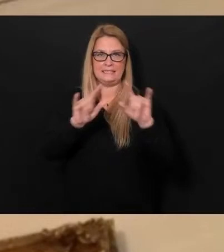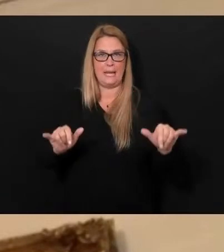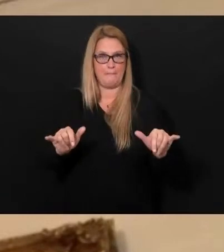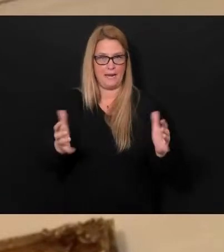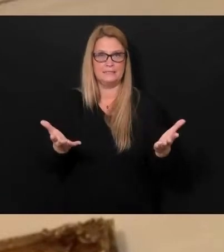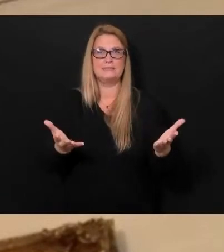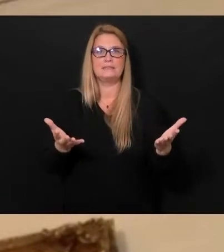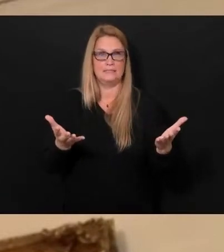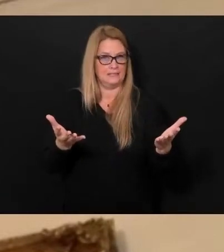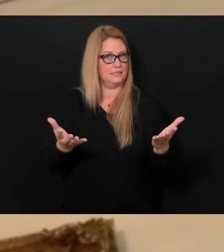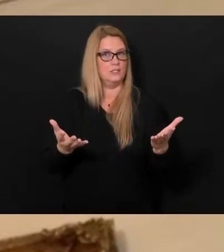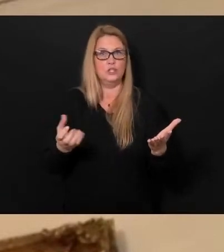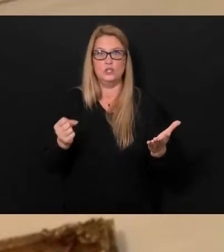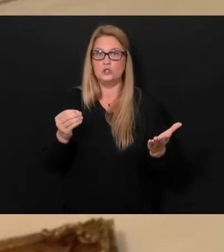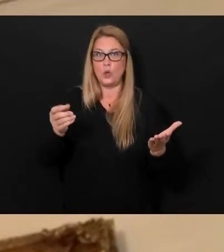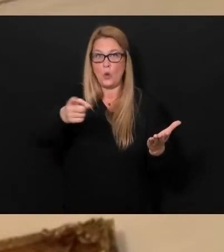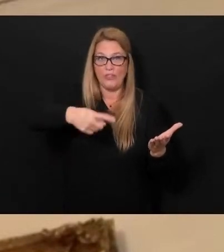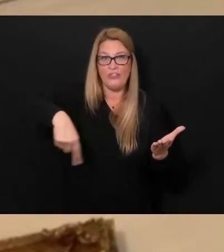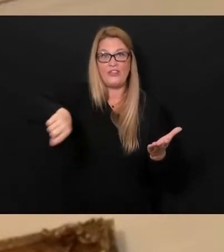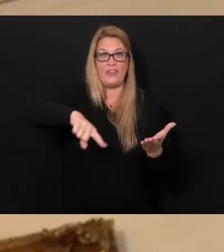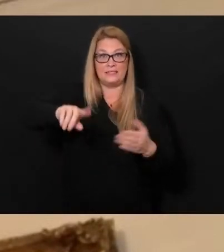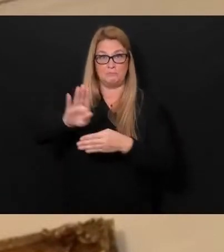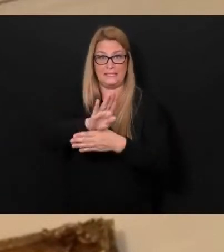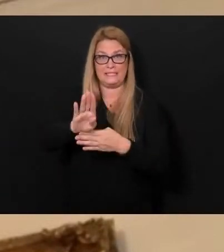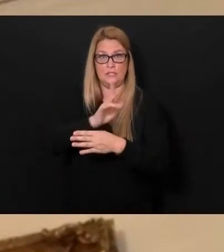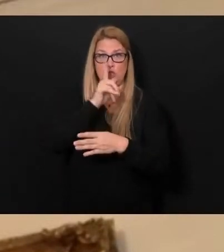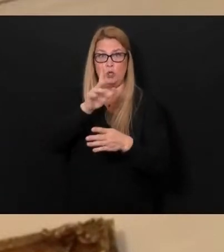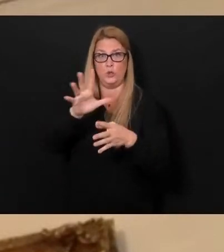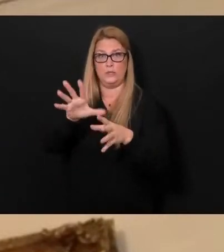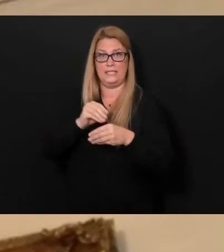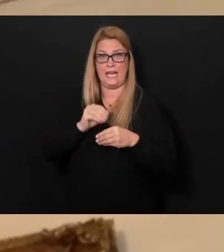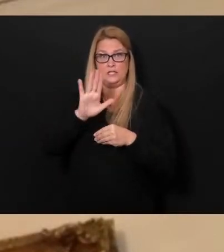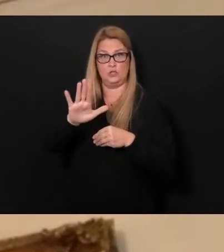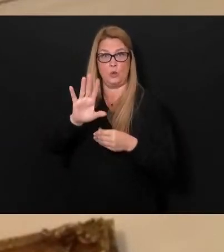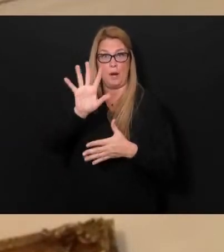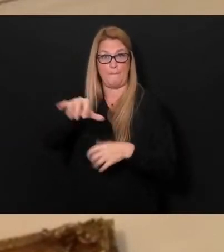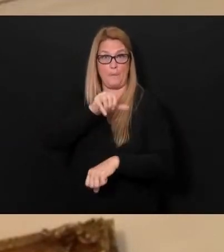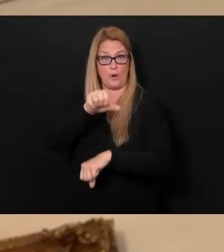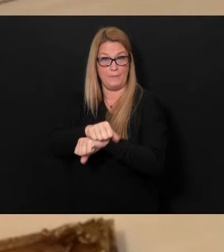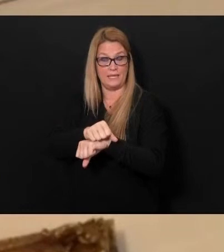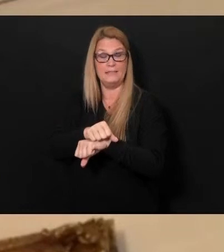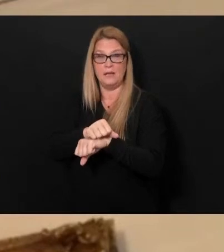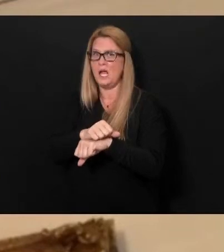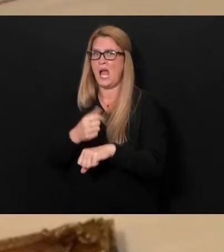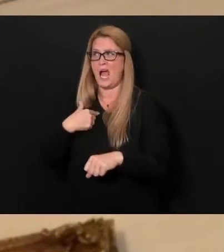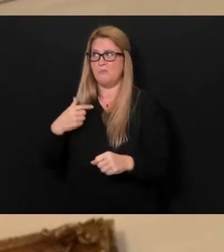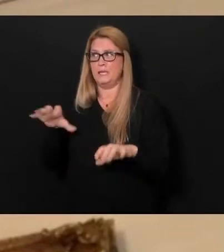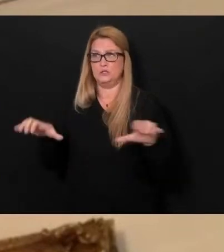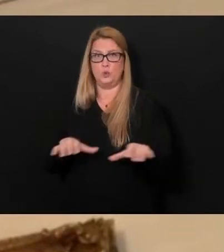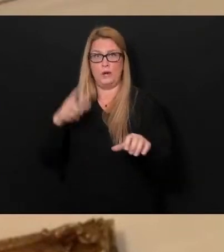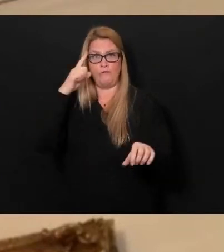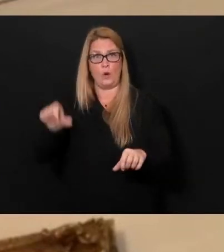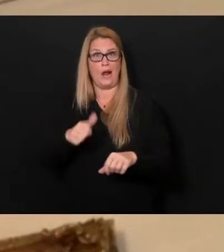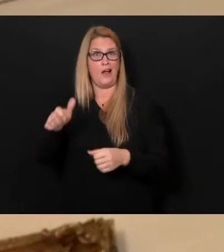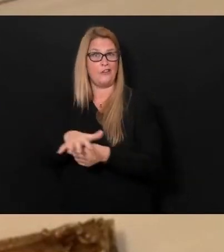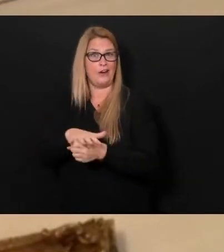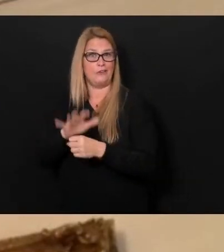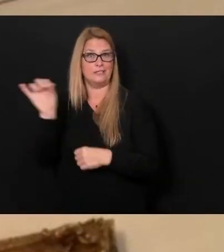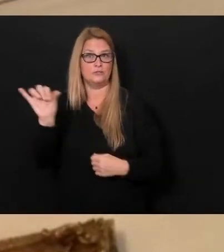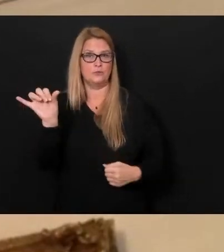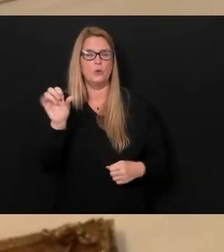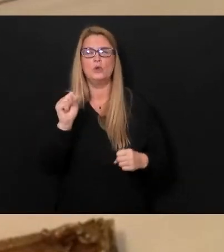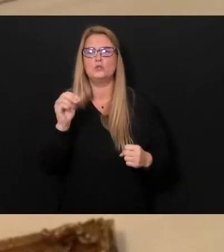Everbridge has been doing this for quite a while for other areas for state government. We're using